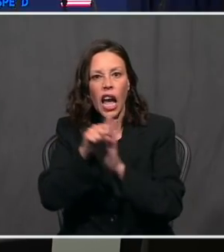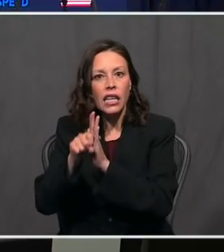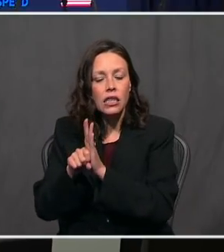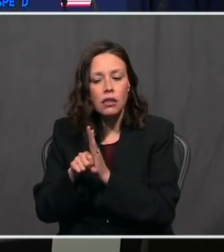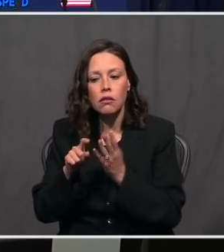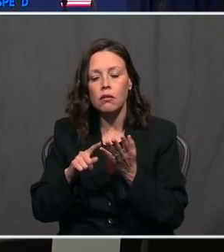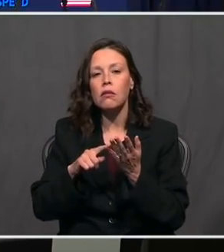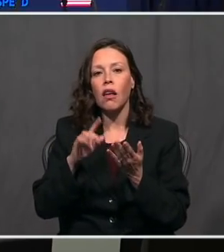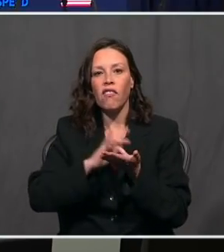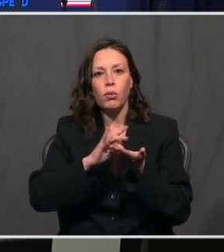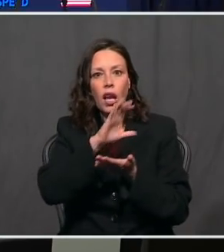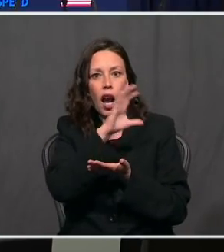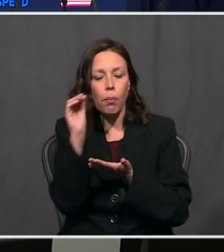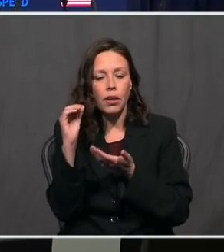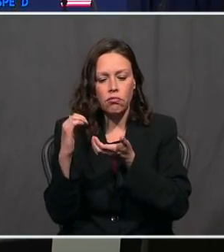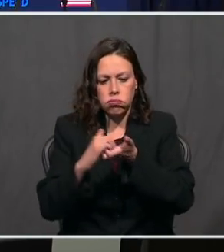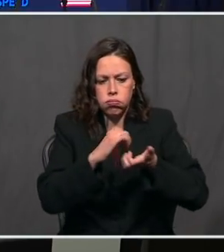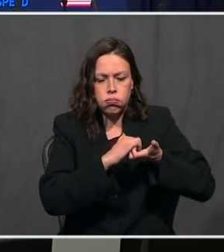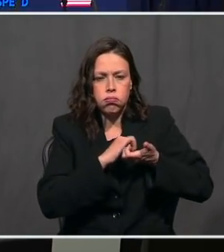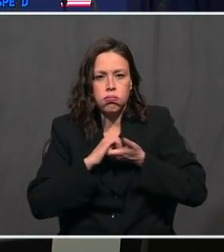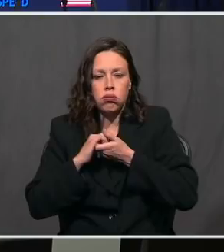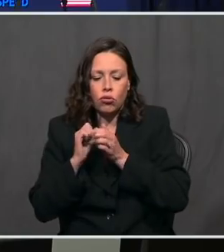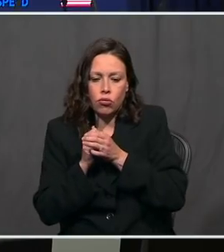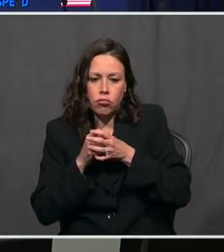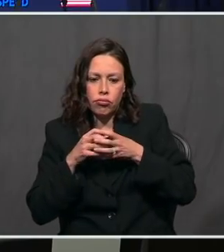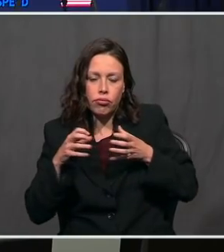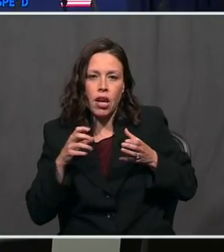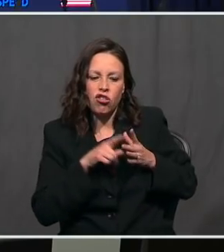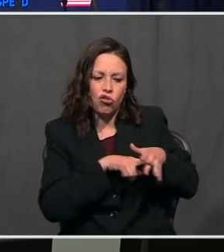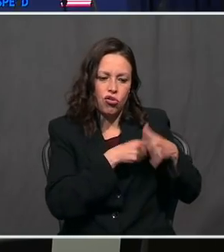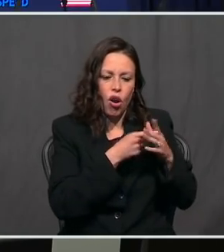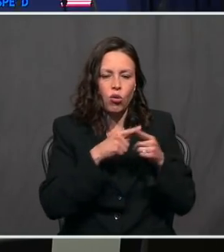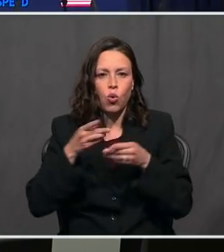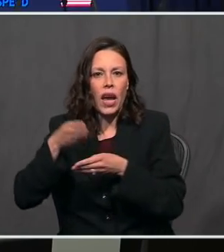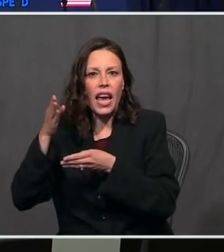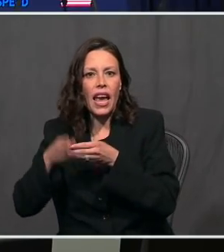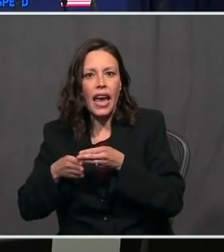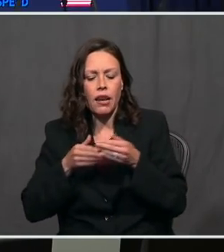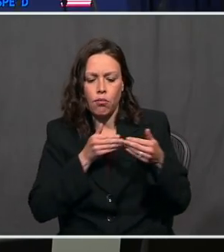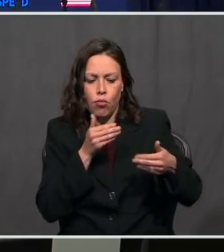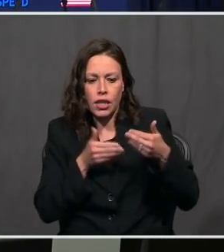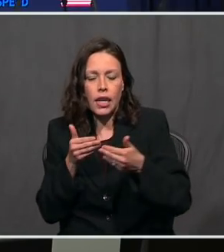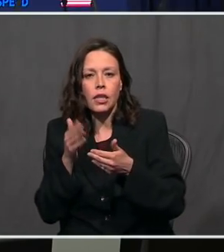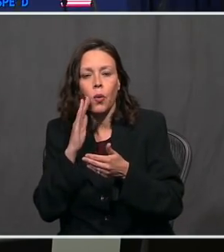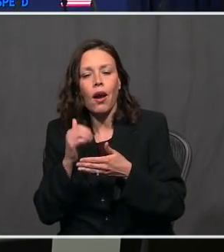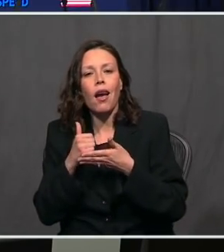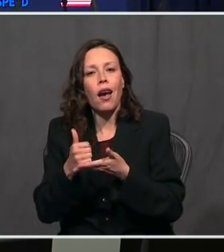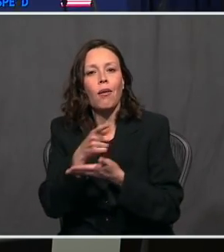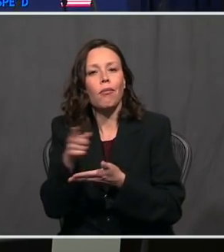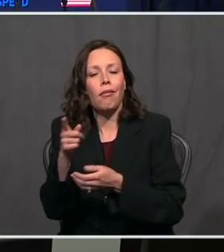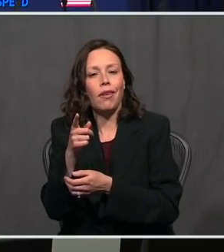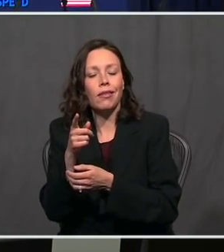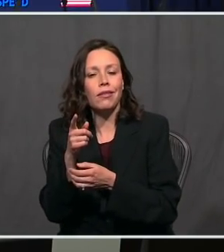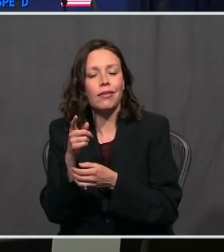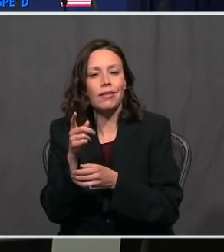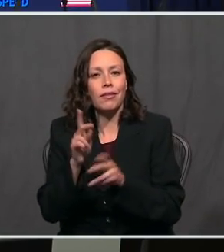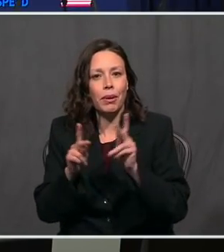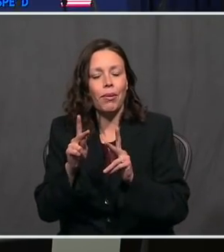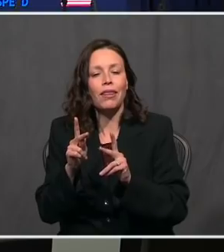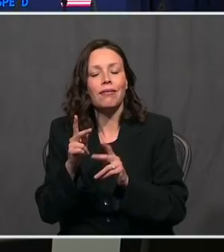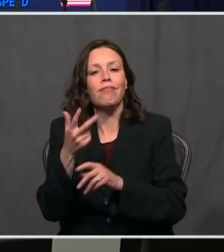even the pharma companies to really start to build out an end-to-end solution that's going to be comfortable for patients. And obviously something that we can ensure that